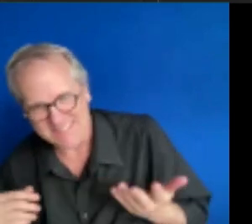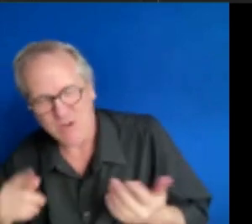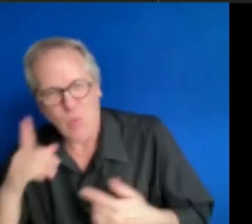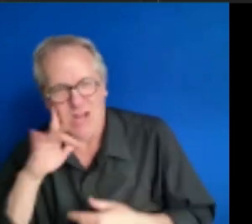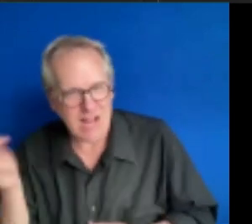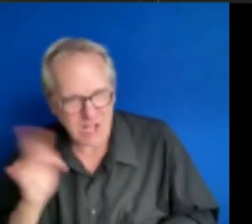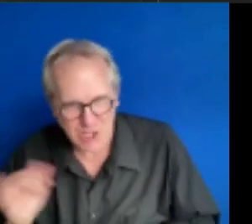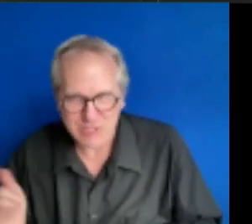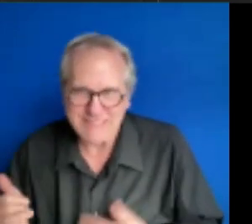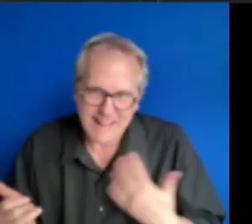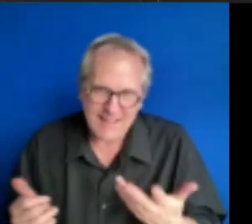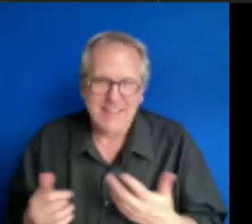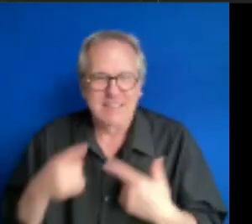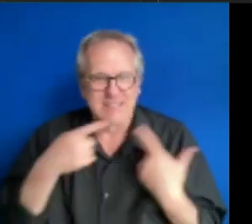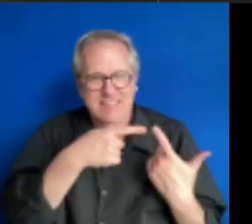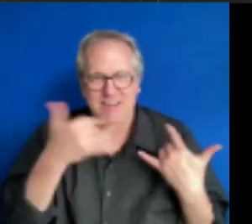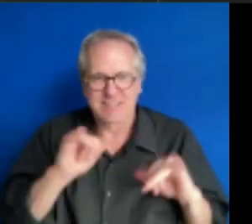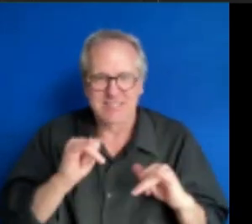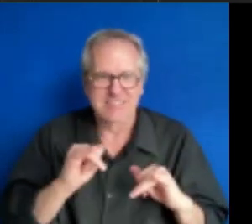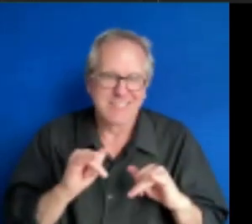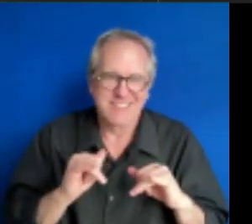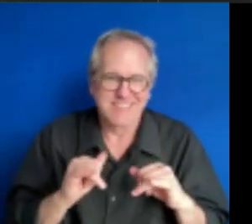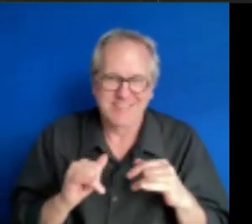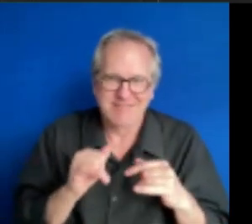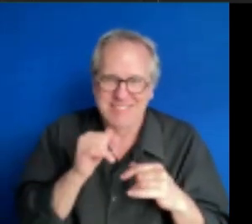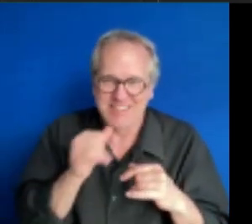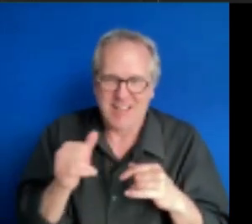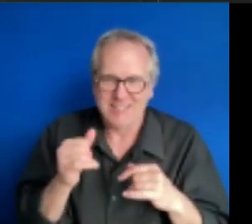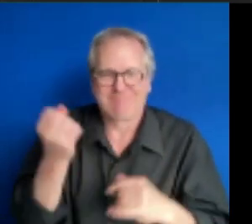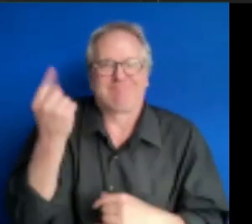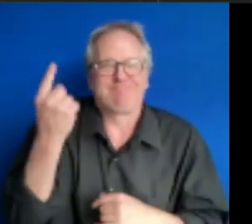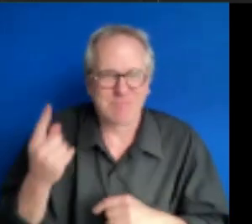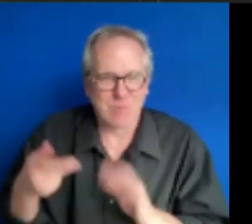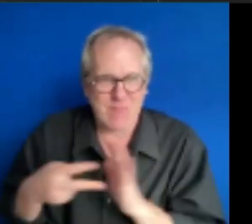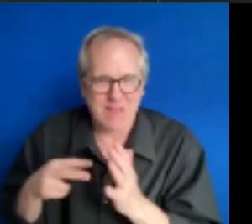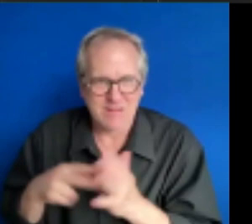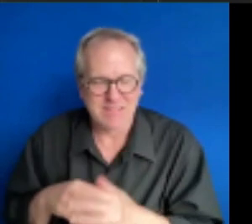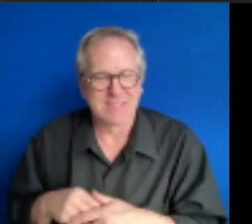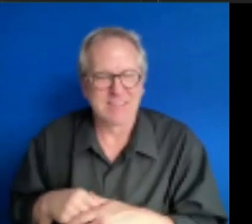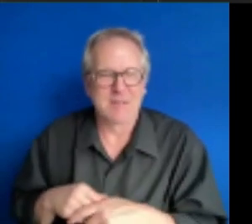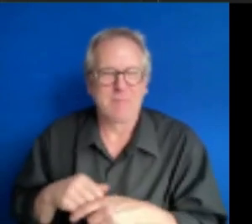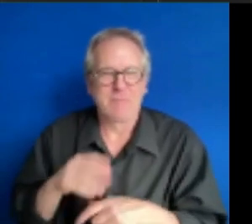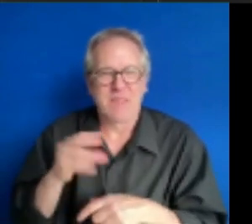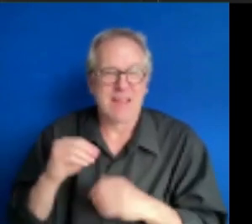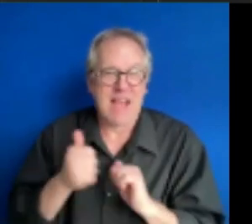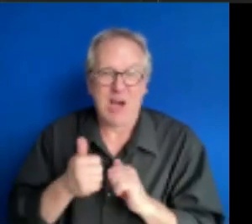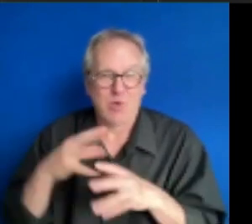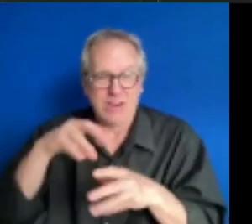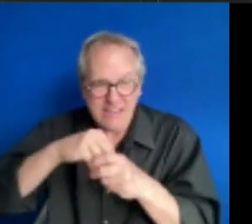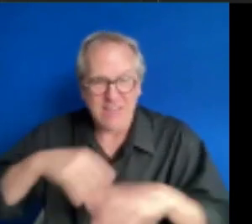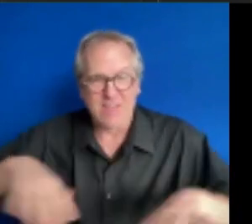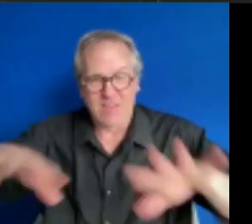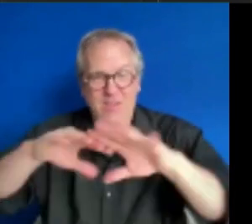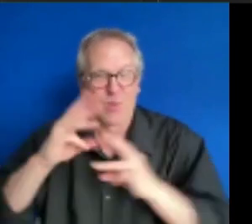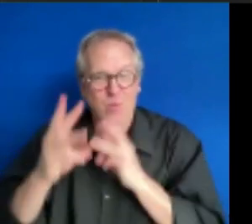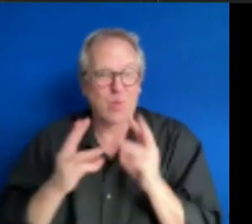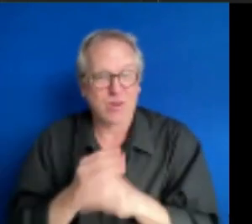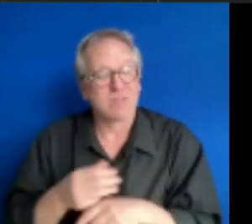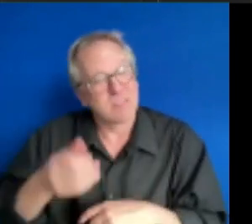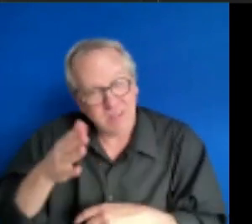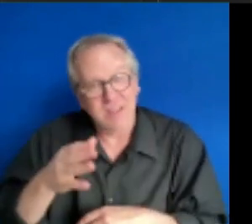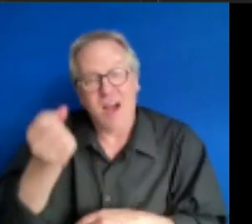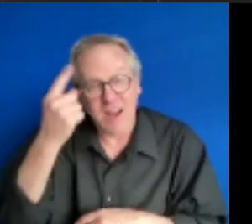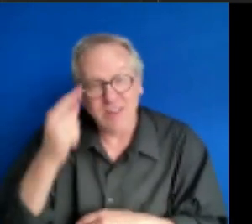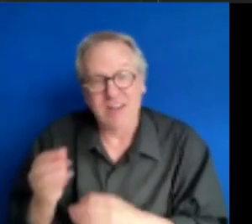looks like, what it feels like, what its limitations are, and how we move in the world, and understanding that each